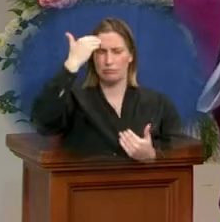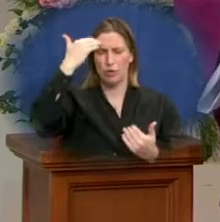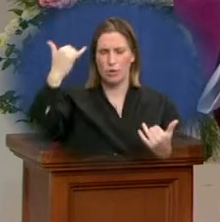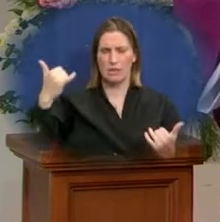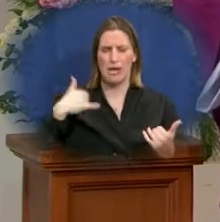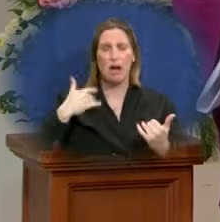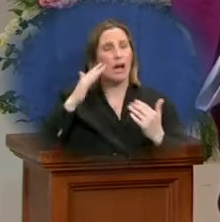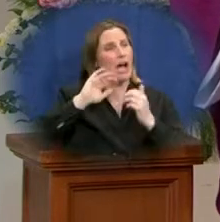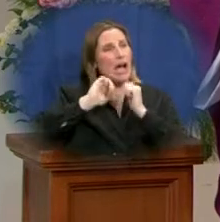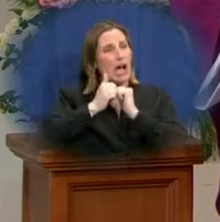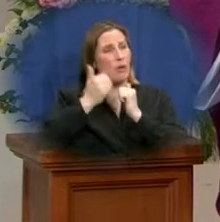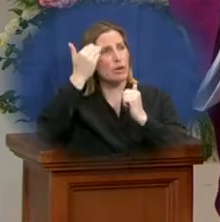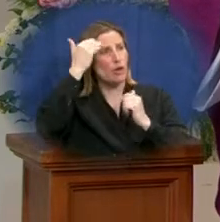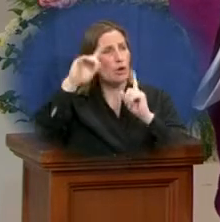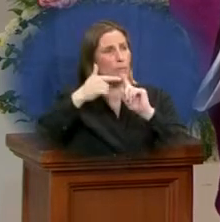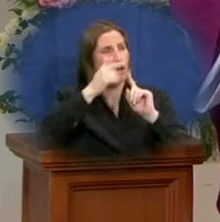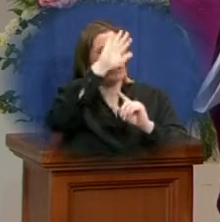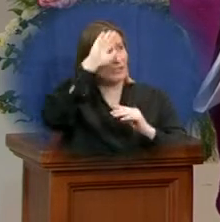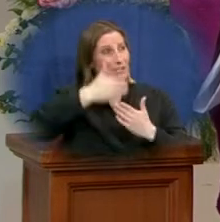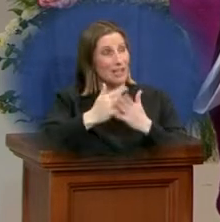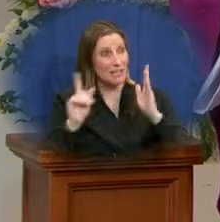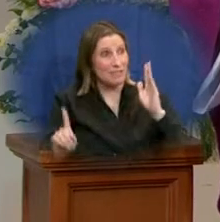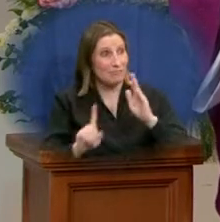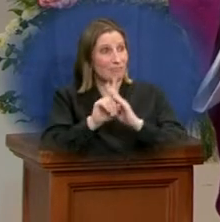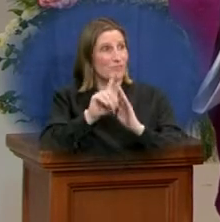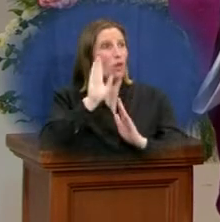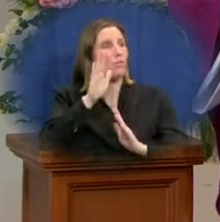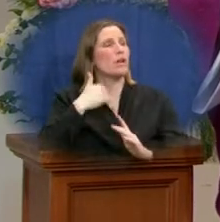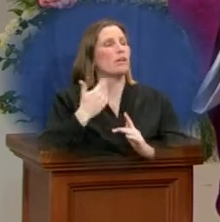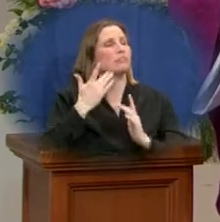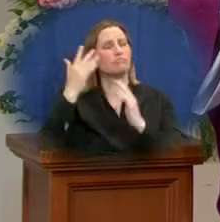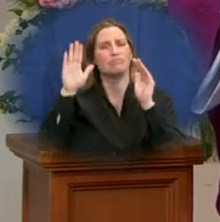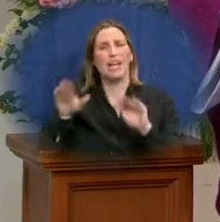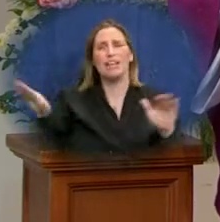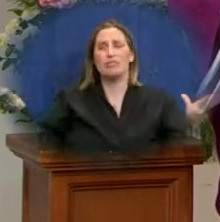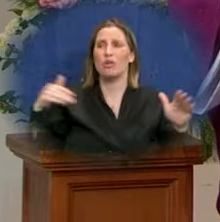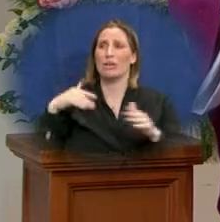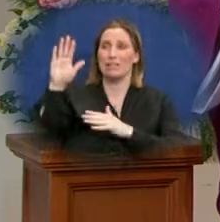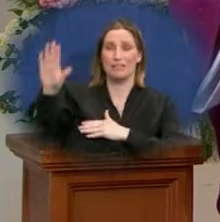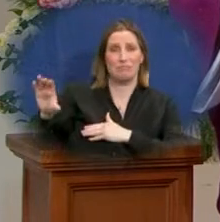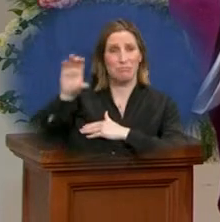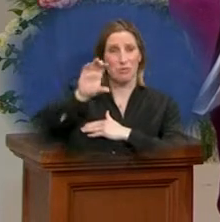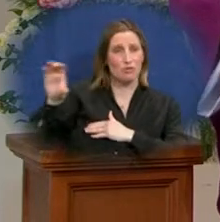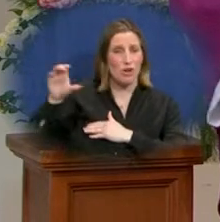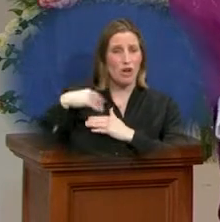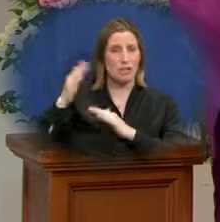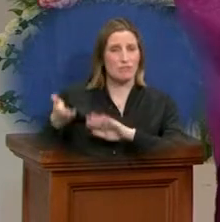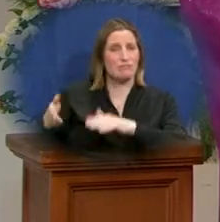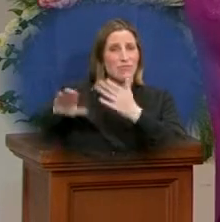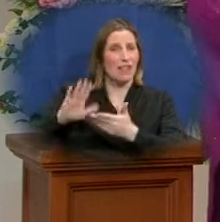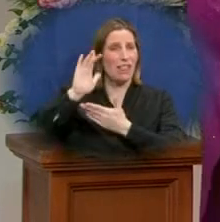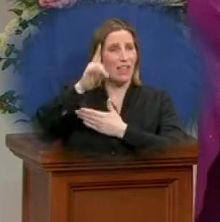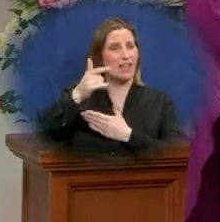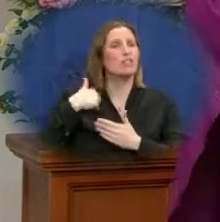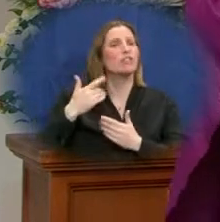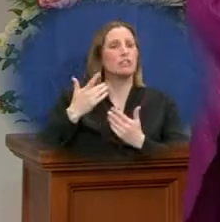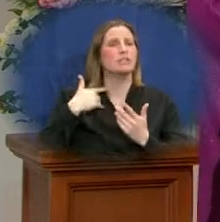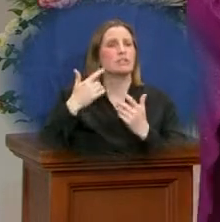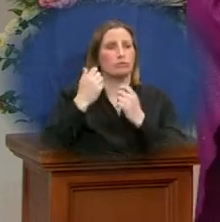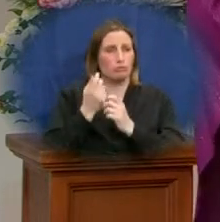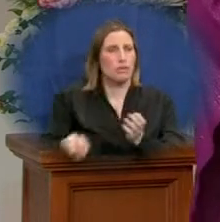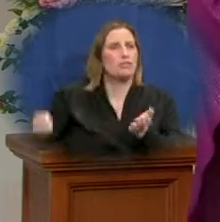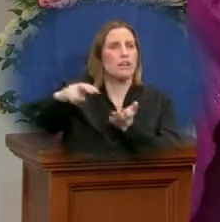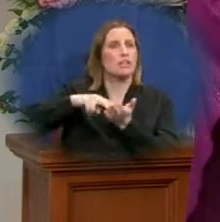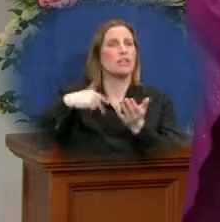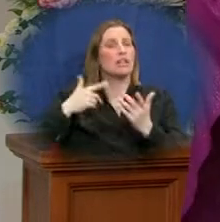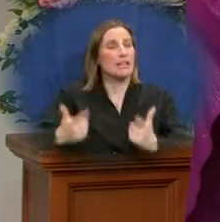message of an angel, may by his passion and cross be brought to the glory of his resurrection, who lives and reigns with you in the unity of the